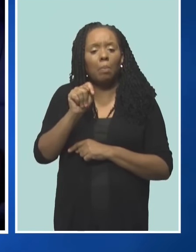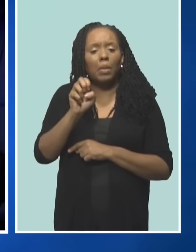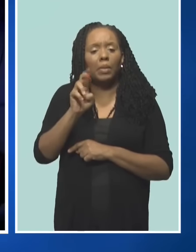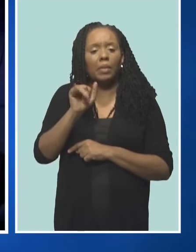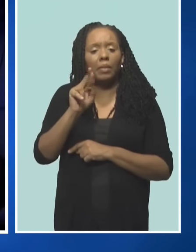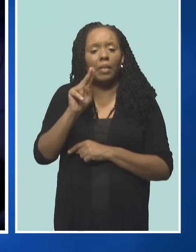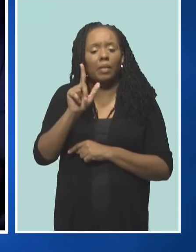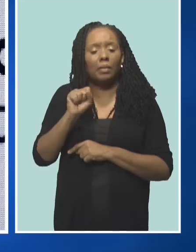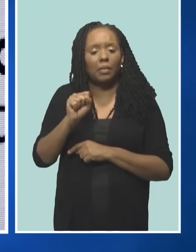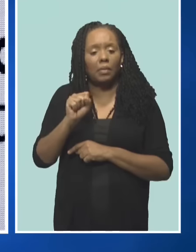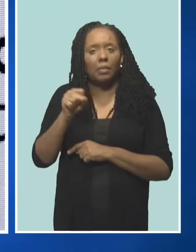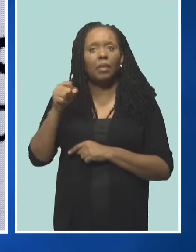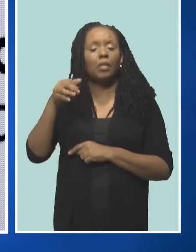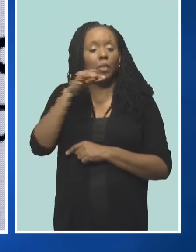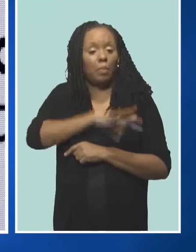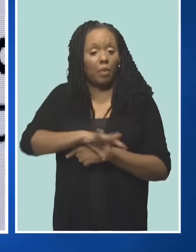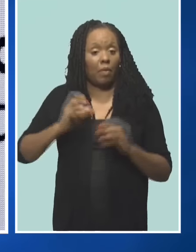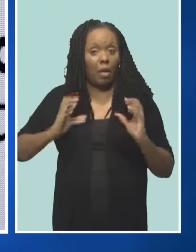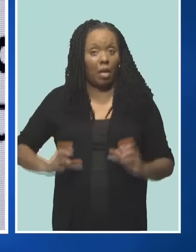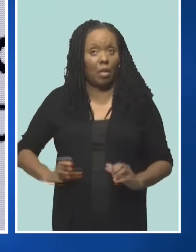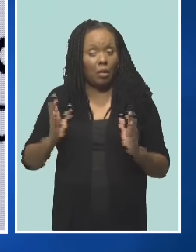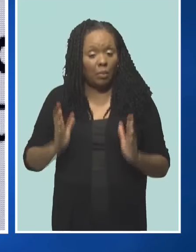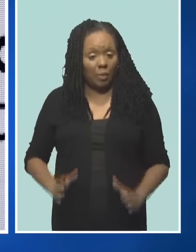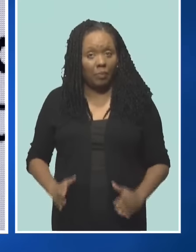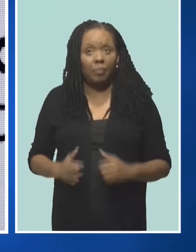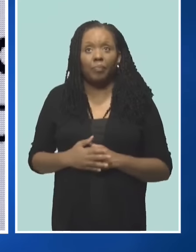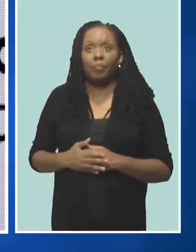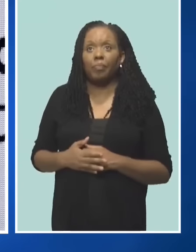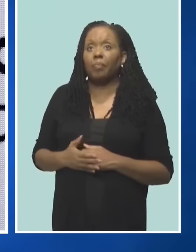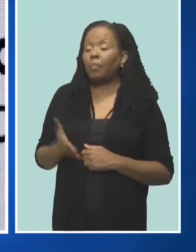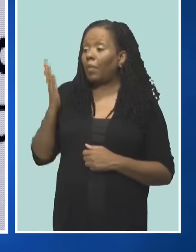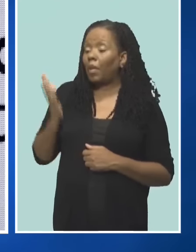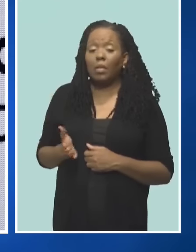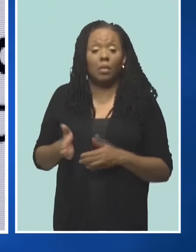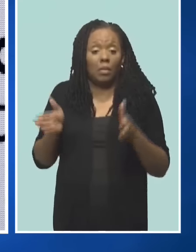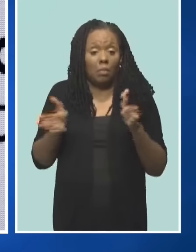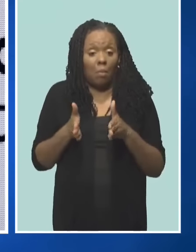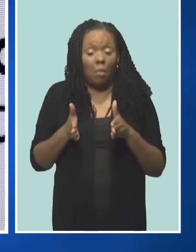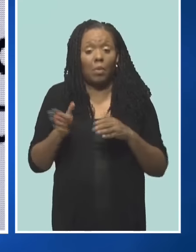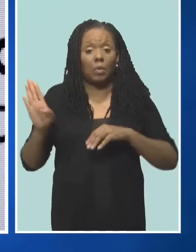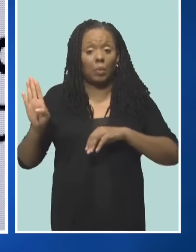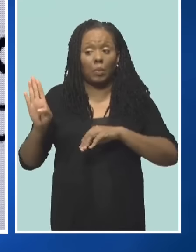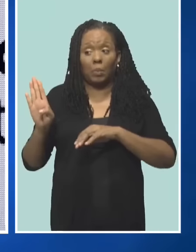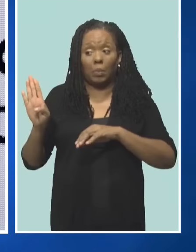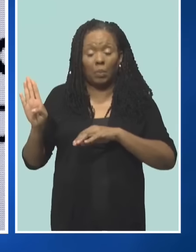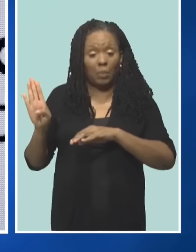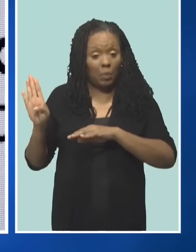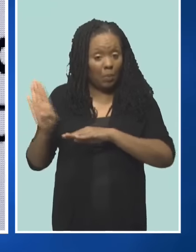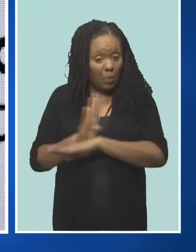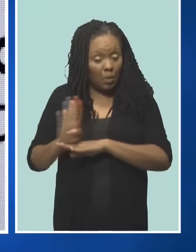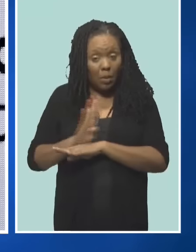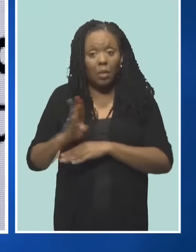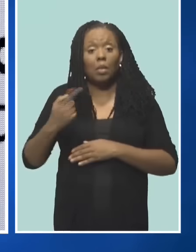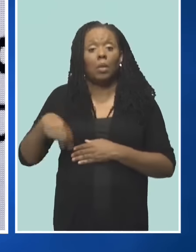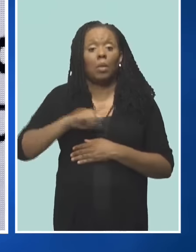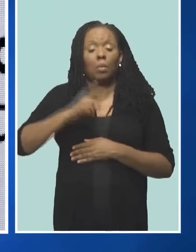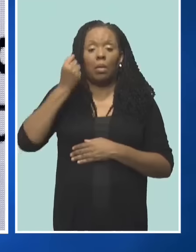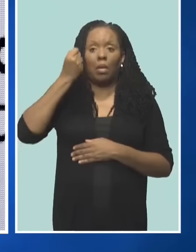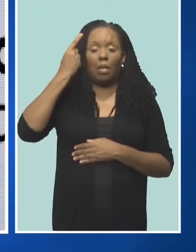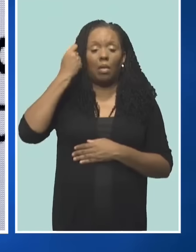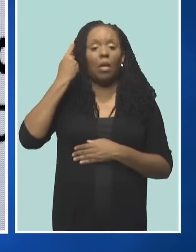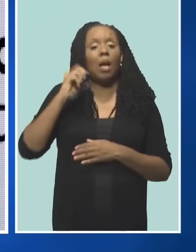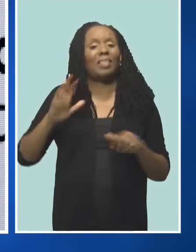customer. As a small business ourselves, we fully understand the challenges that small and